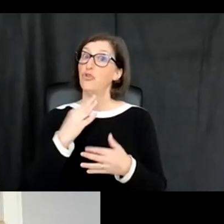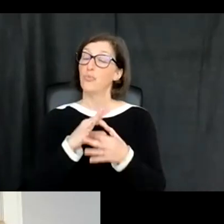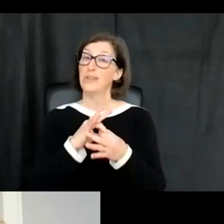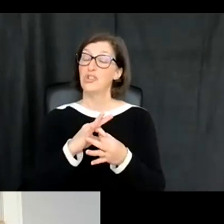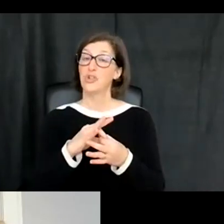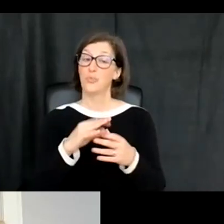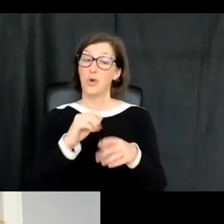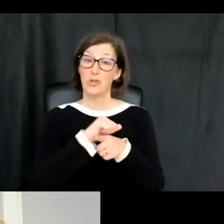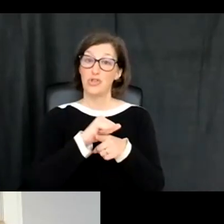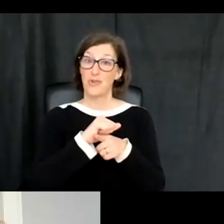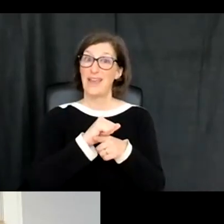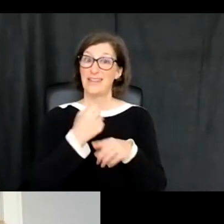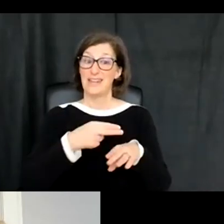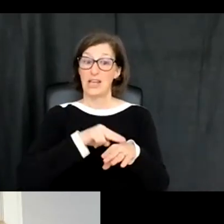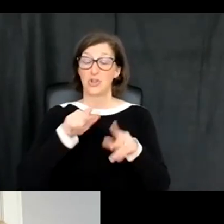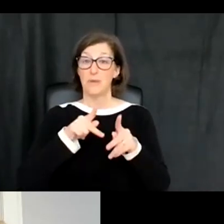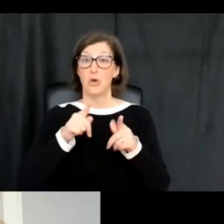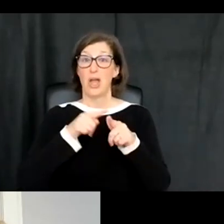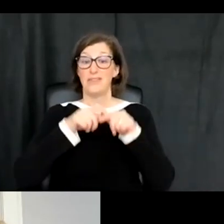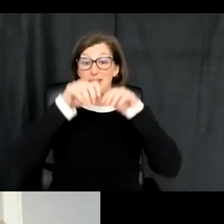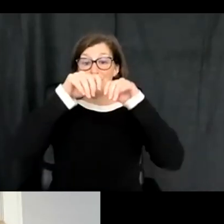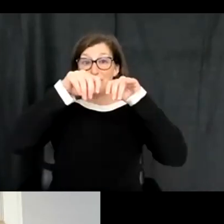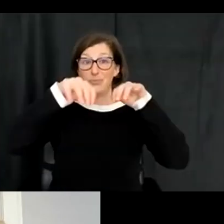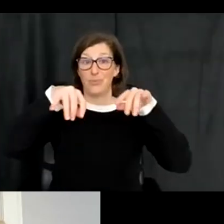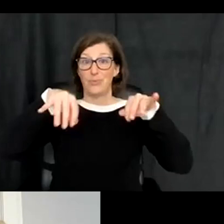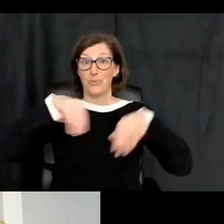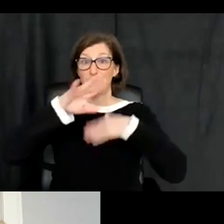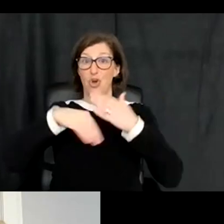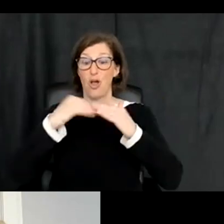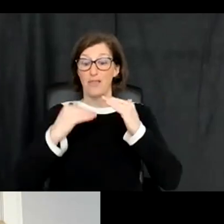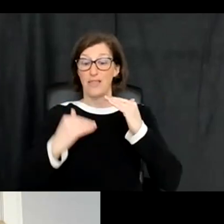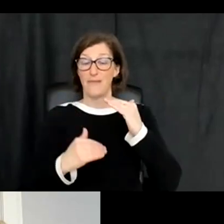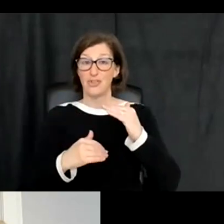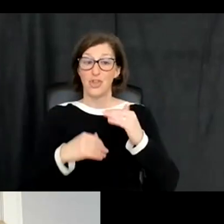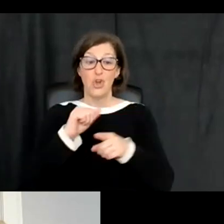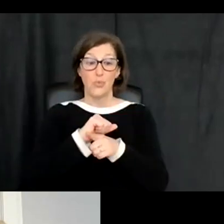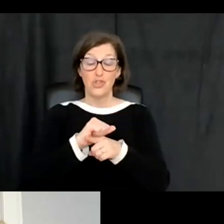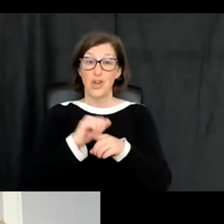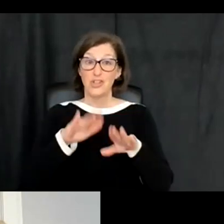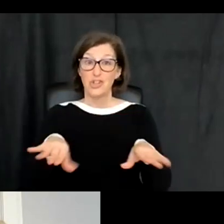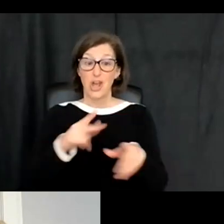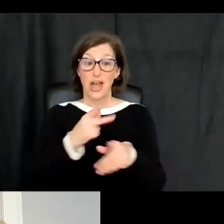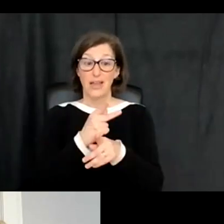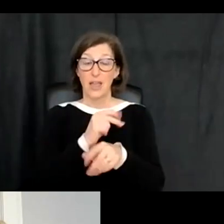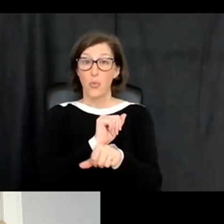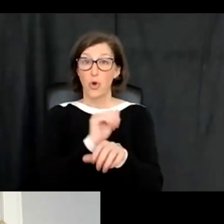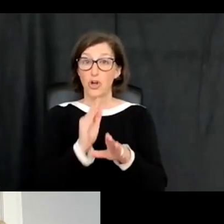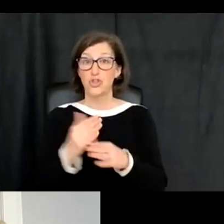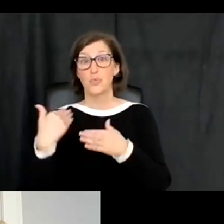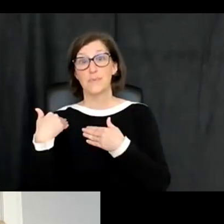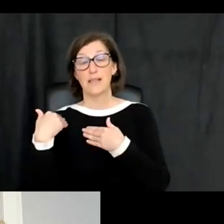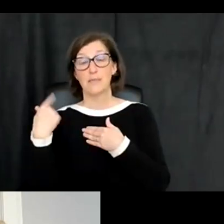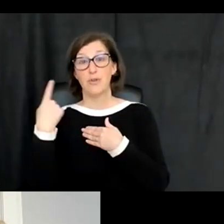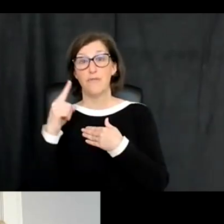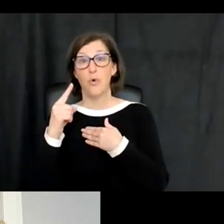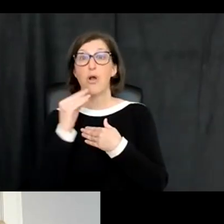stakeholders, and then we trickle down up to what level, where we train the childcare workers who are responsible for household